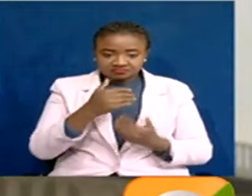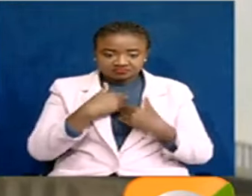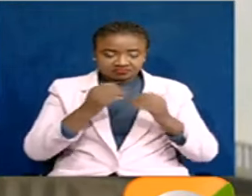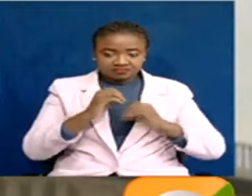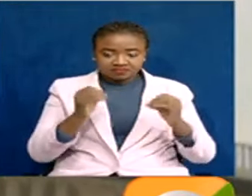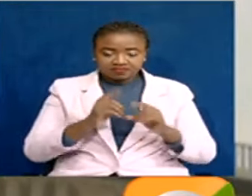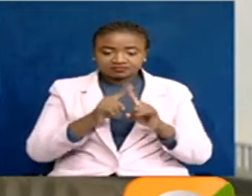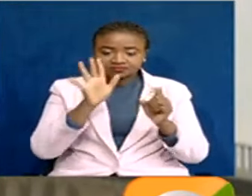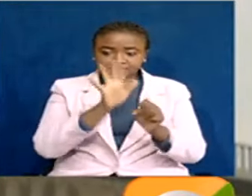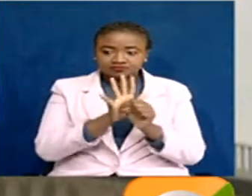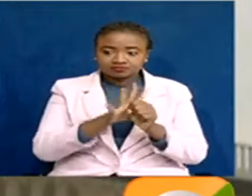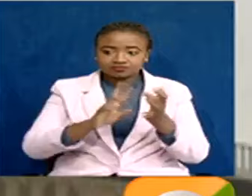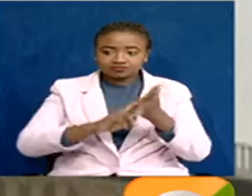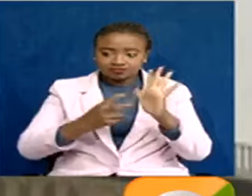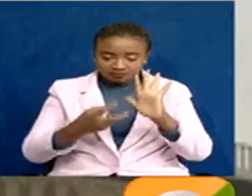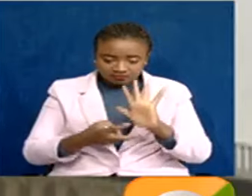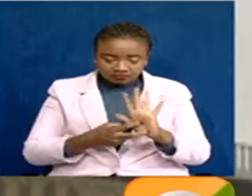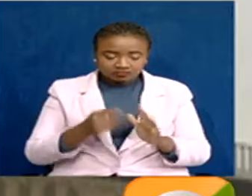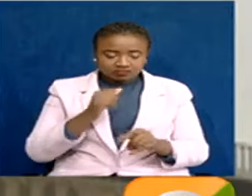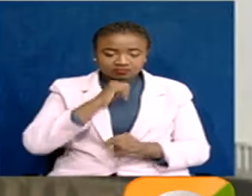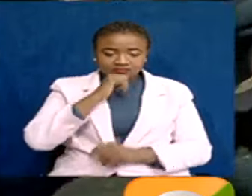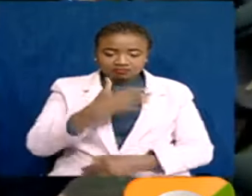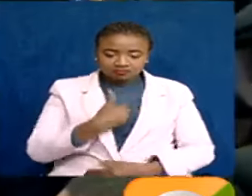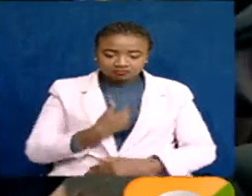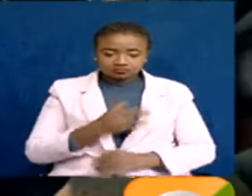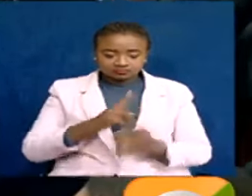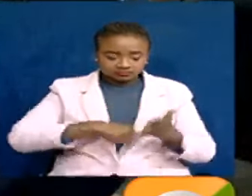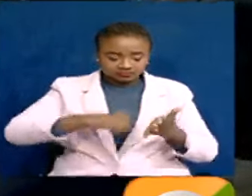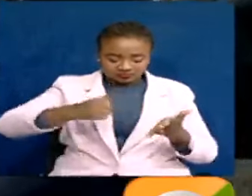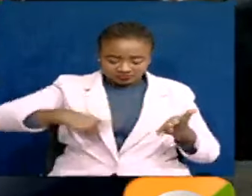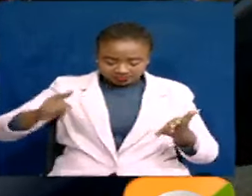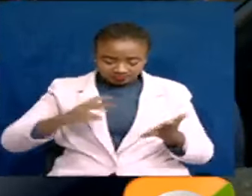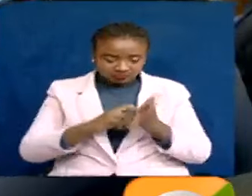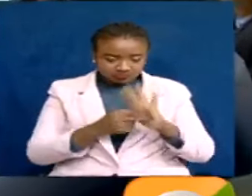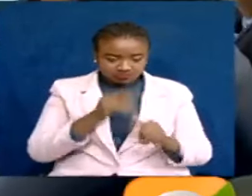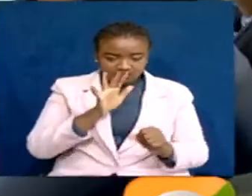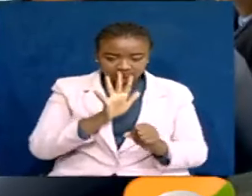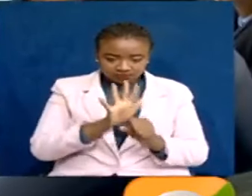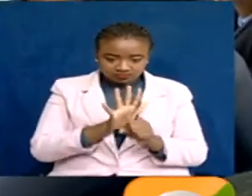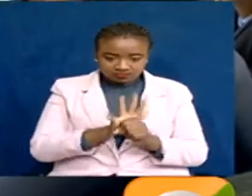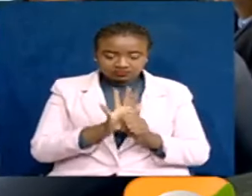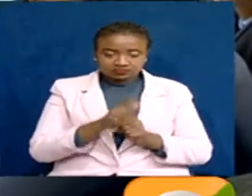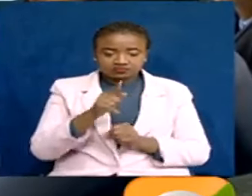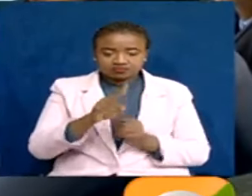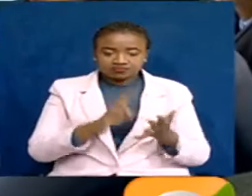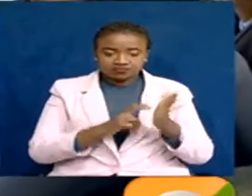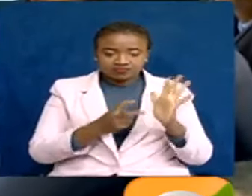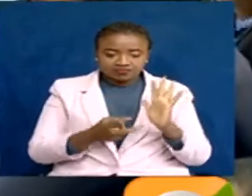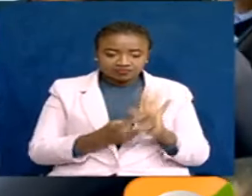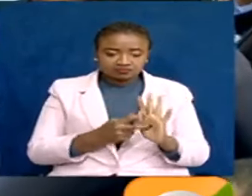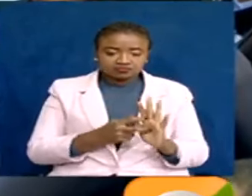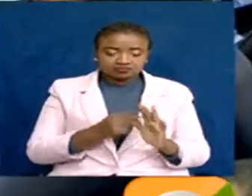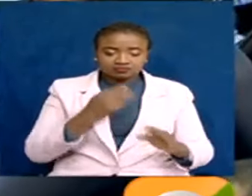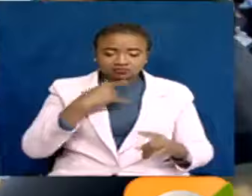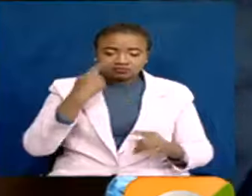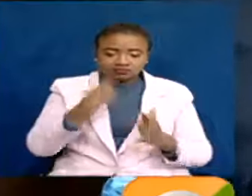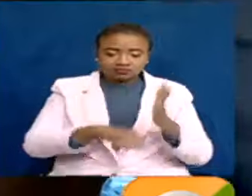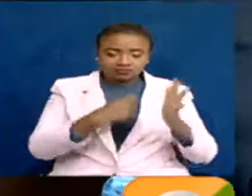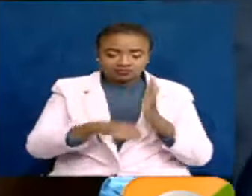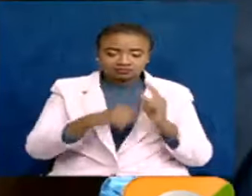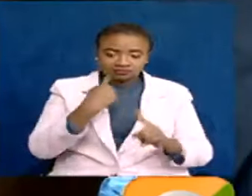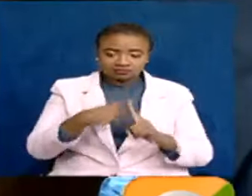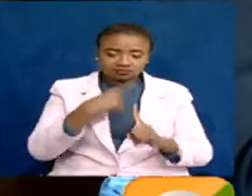A majority of the project loans also did not have approvals, exposing the projects to the risk of double financing and incurrence of